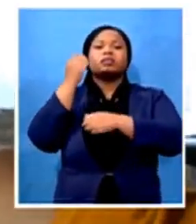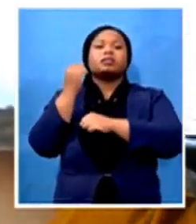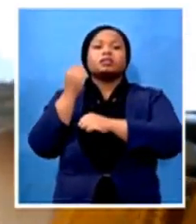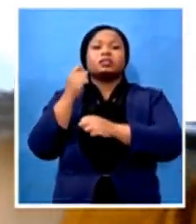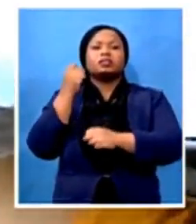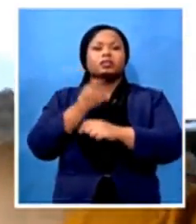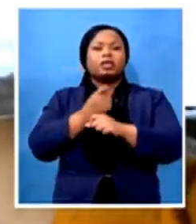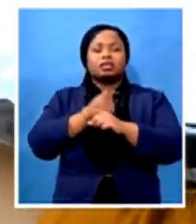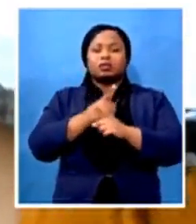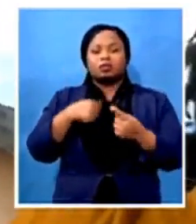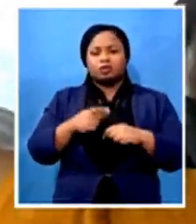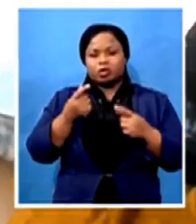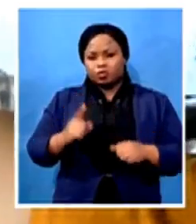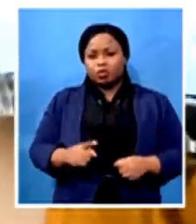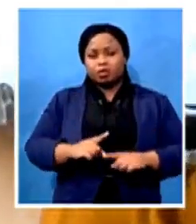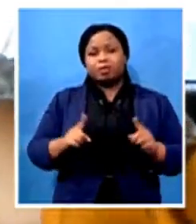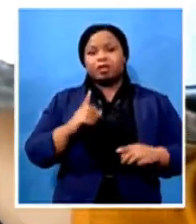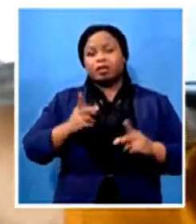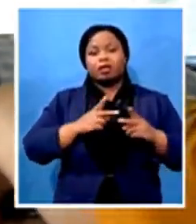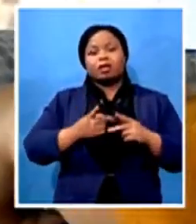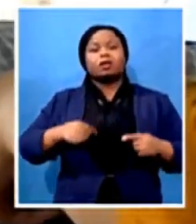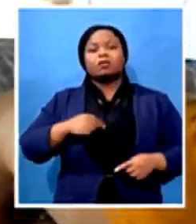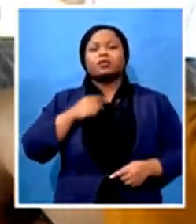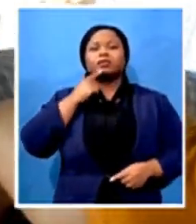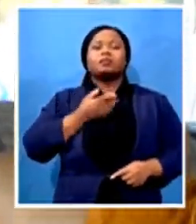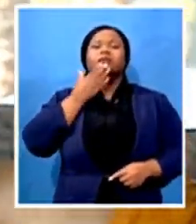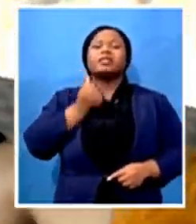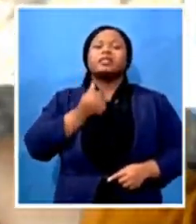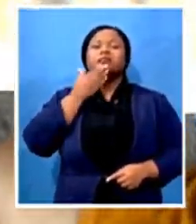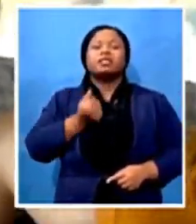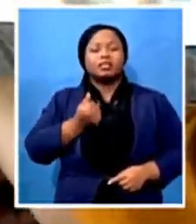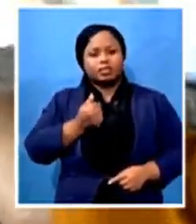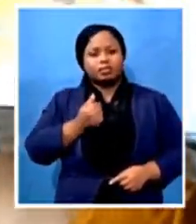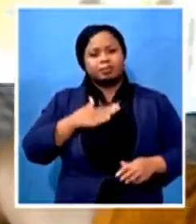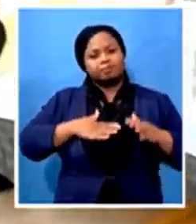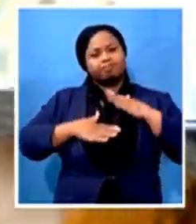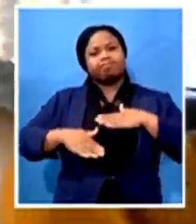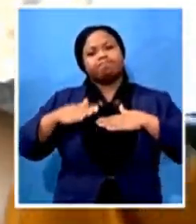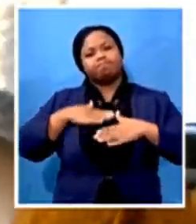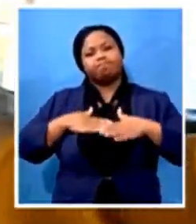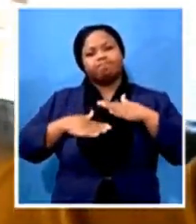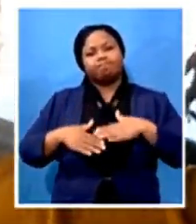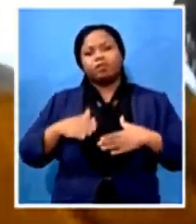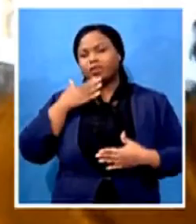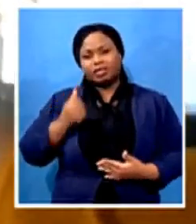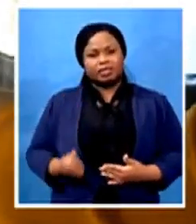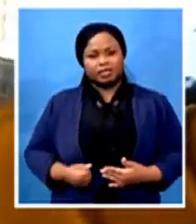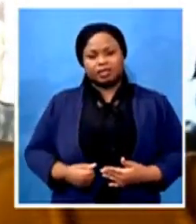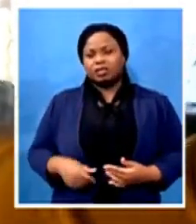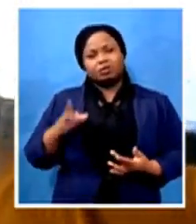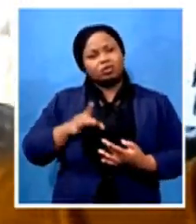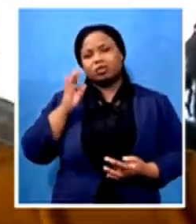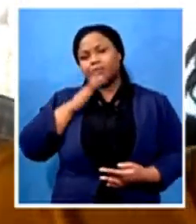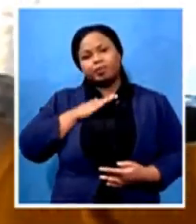saying, please, please, bear with us. We had no choice in doing what we are doing. Come the